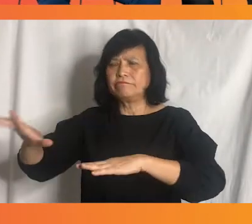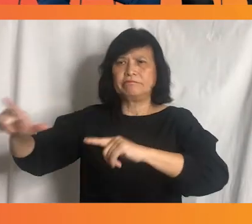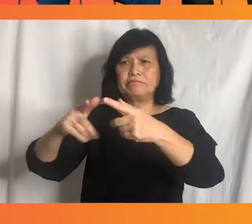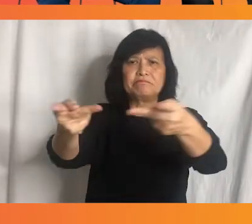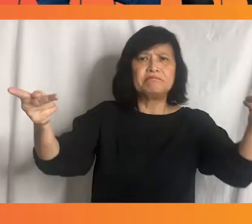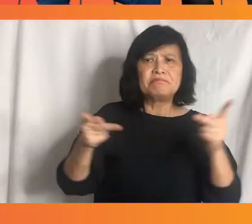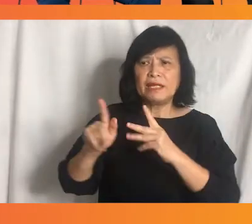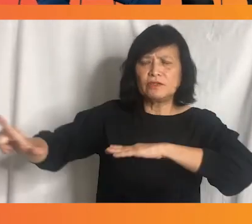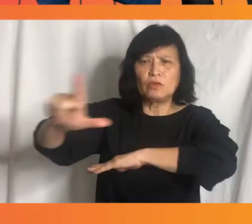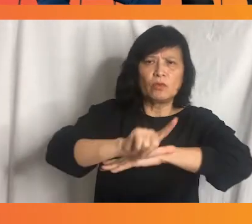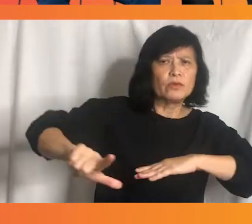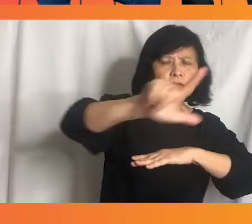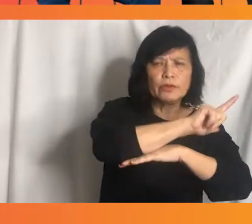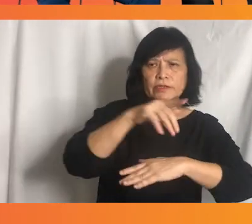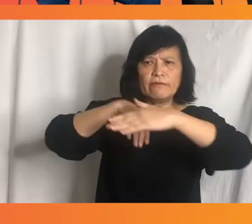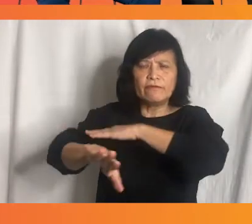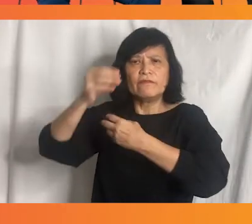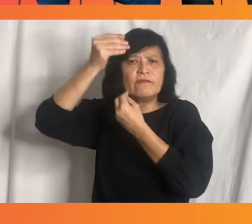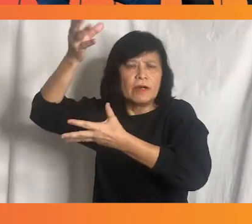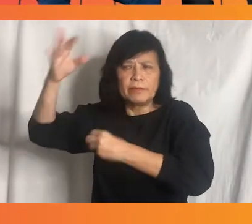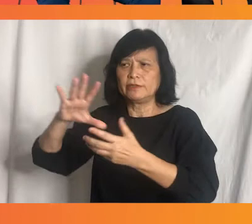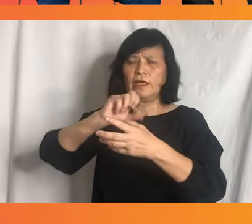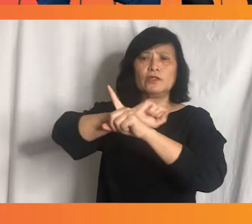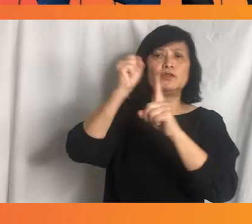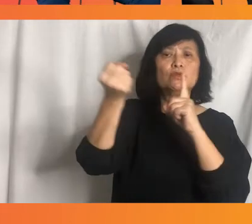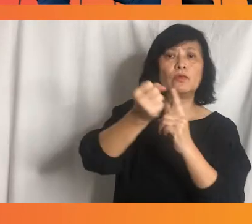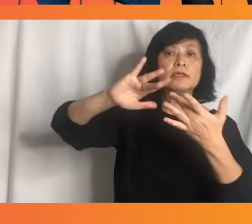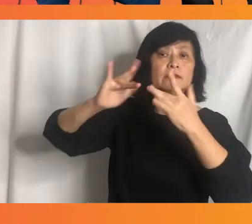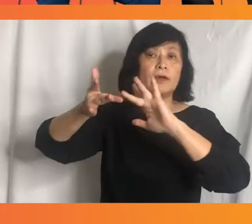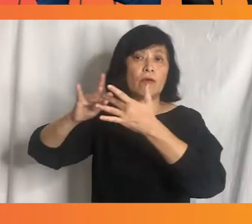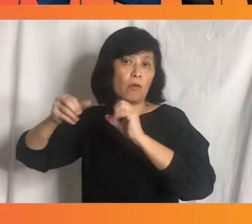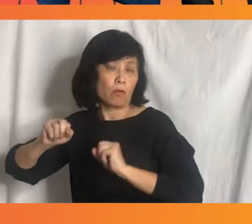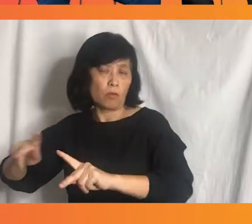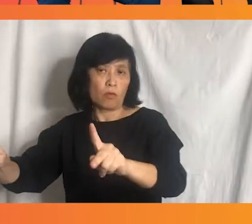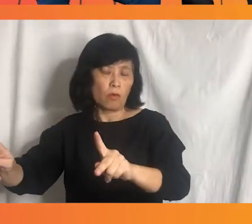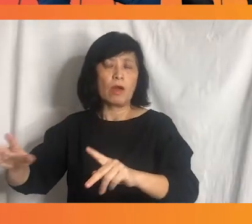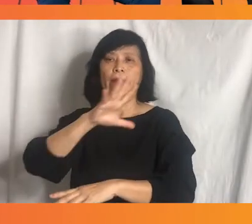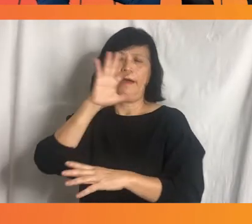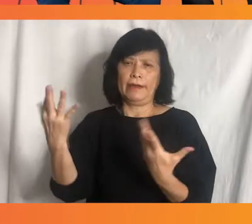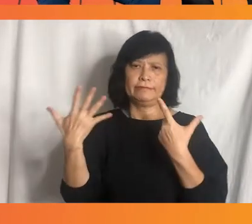are, information access points, social networking opportunities, and also